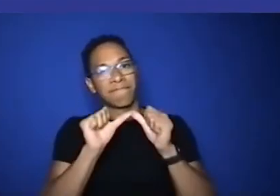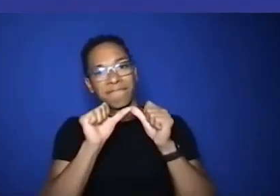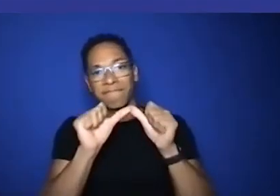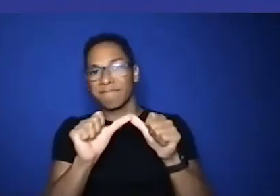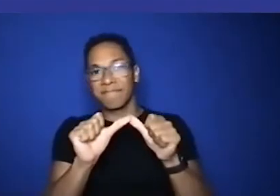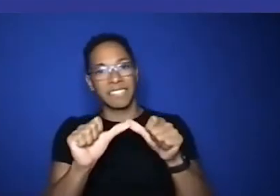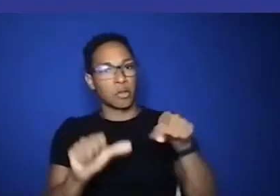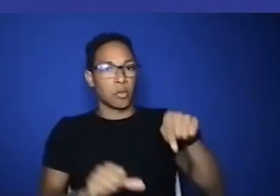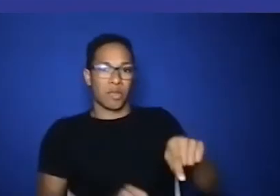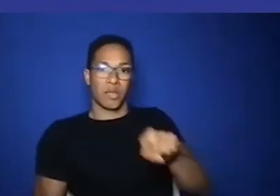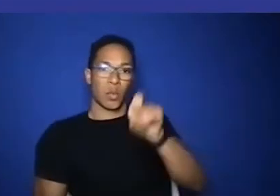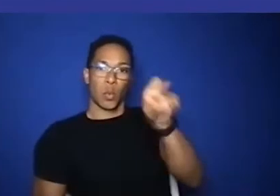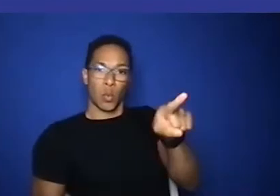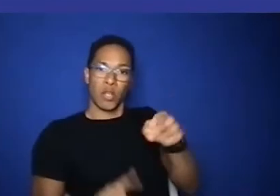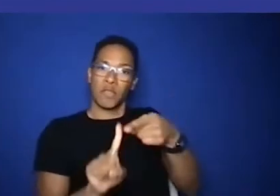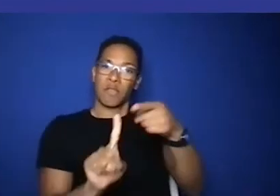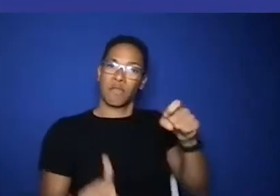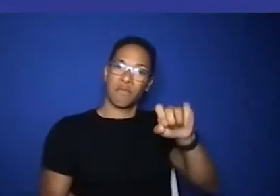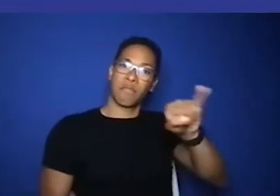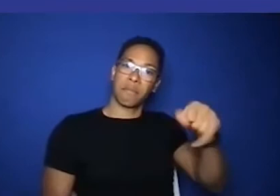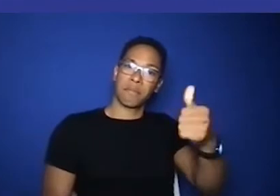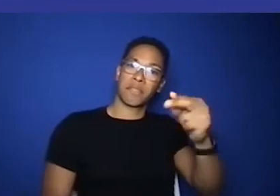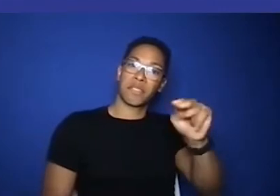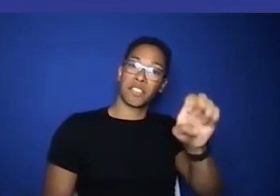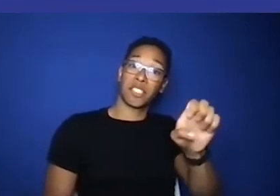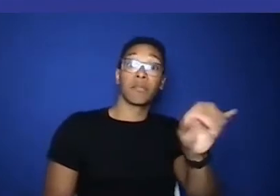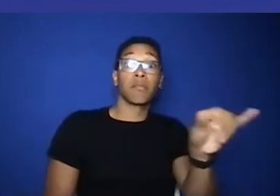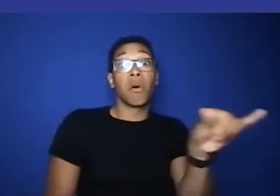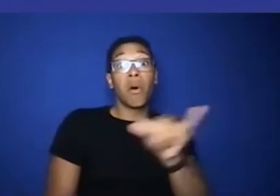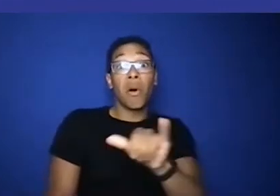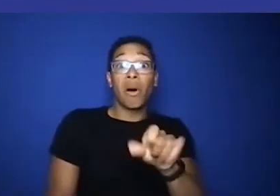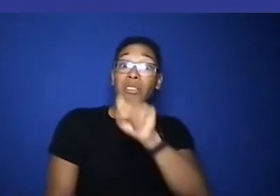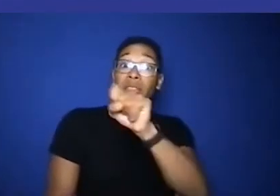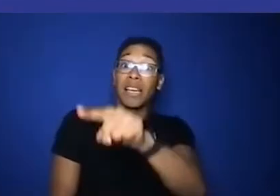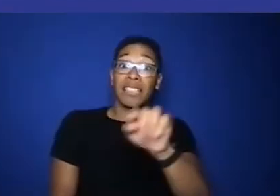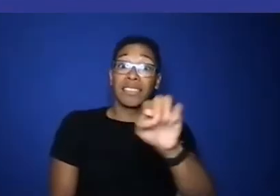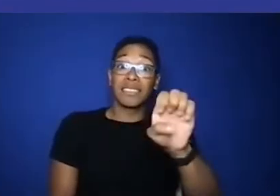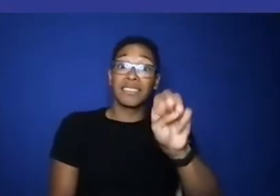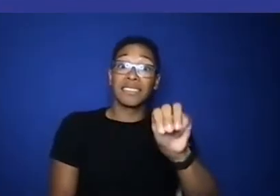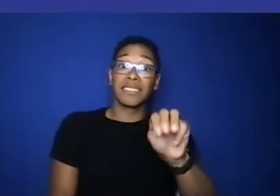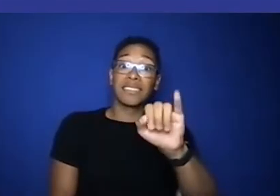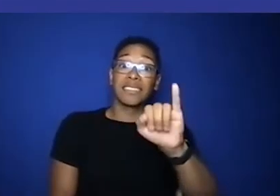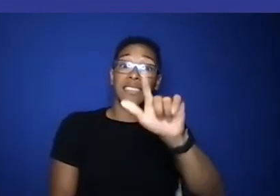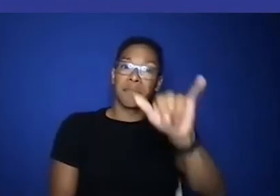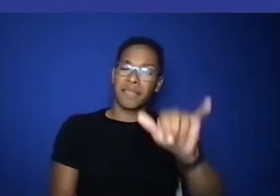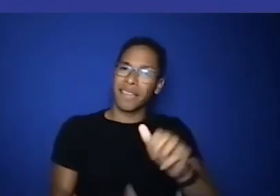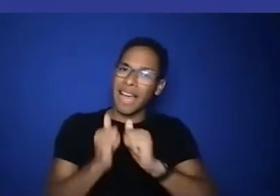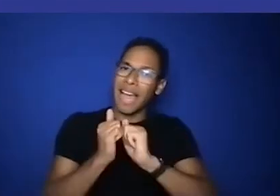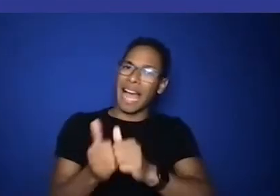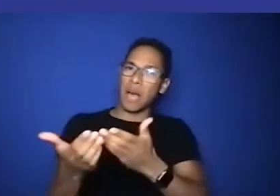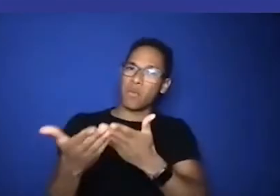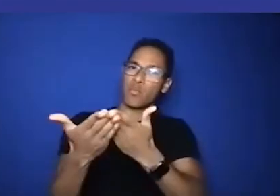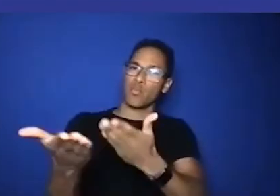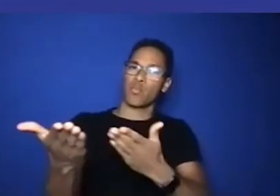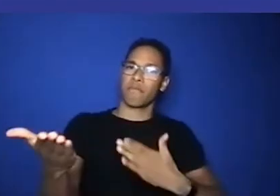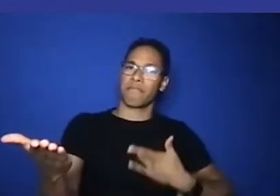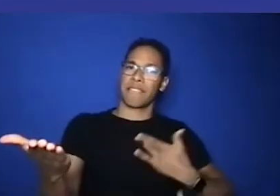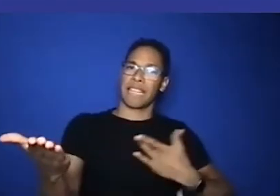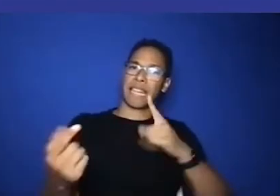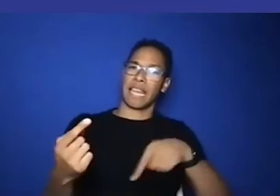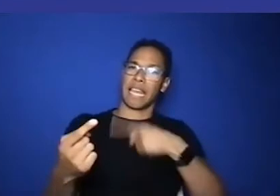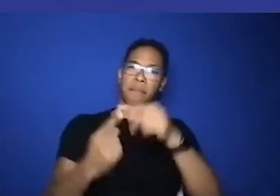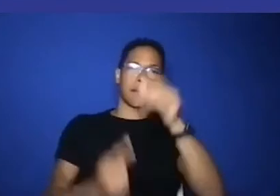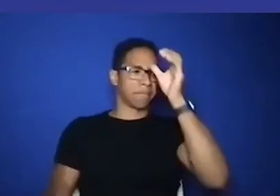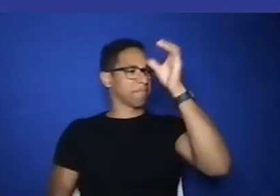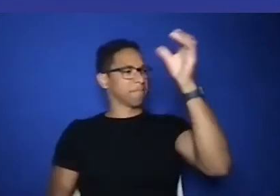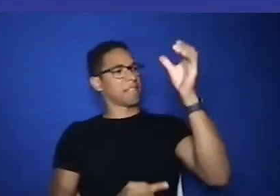that Jane has asked, but also to ask Emily, like, how she feels about home, this concept of home, and as related to